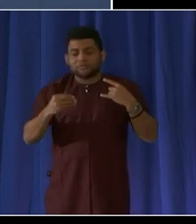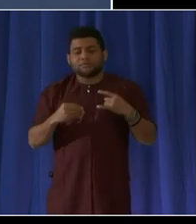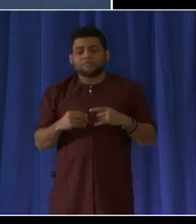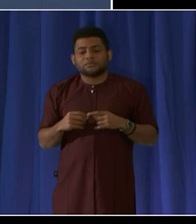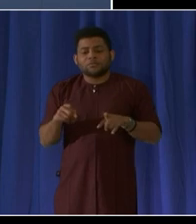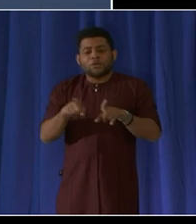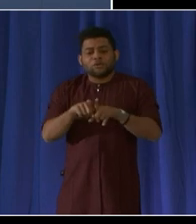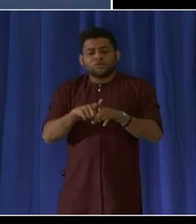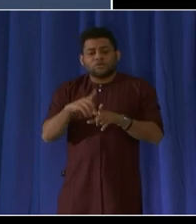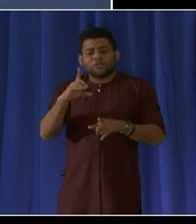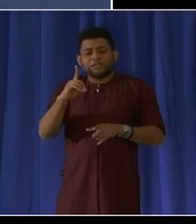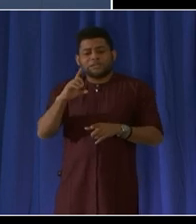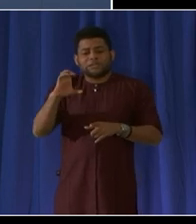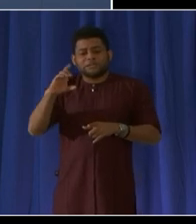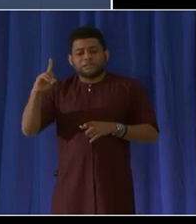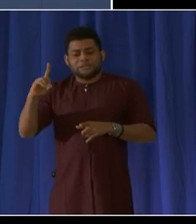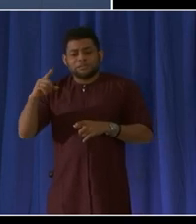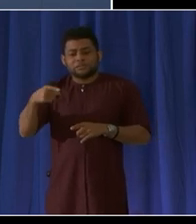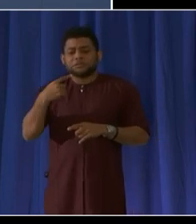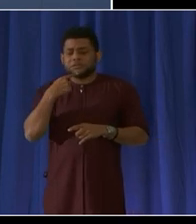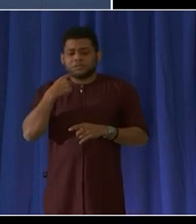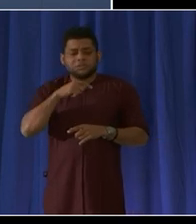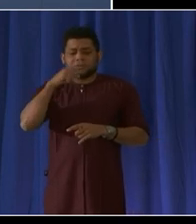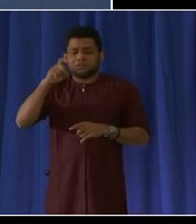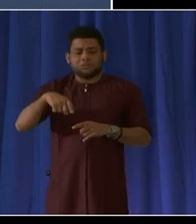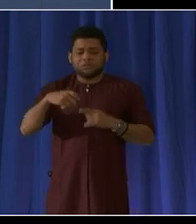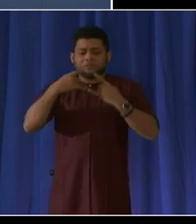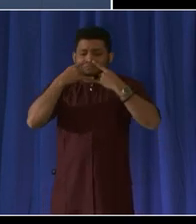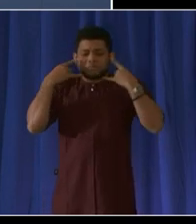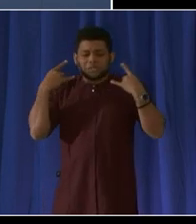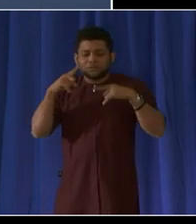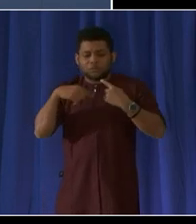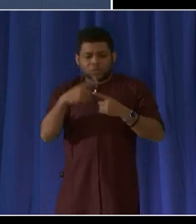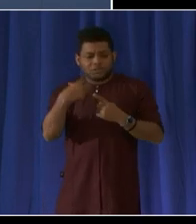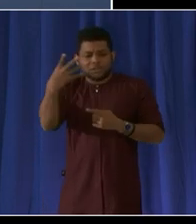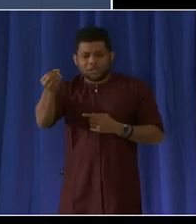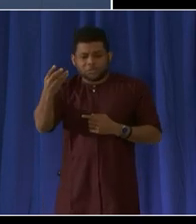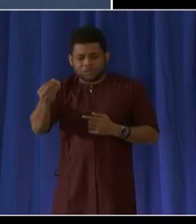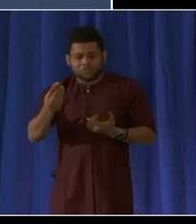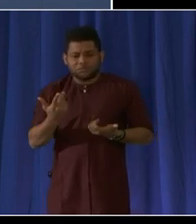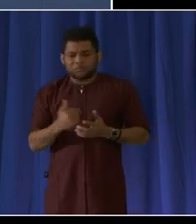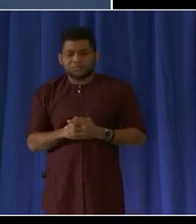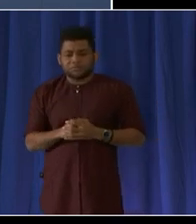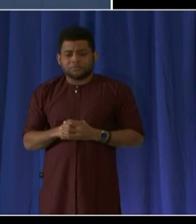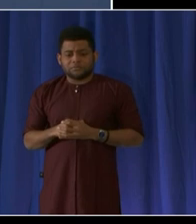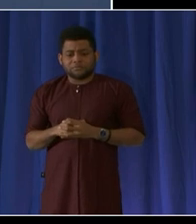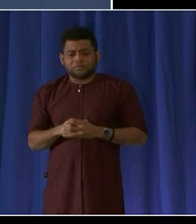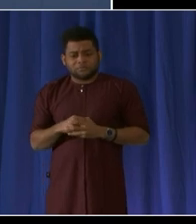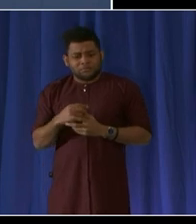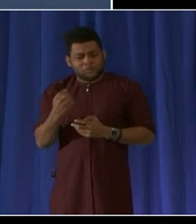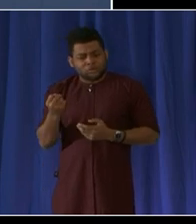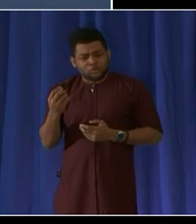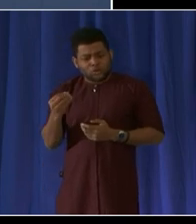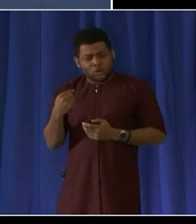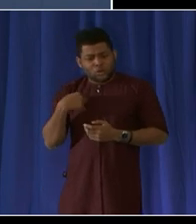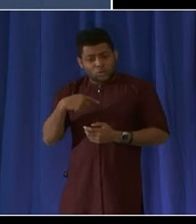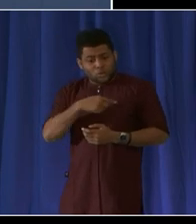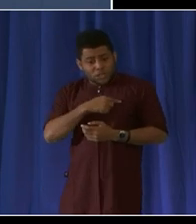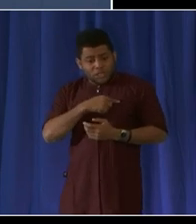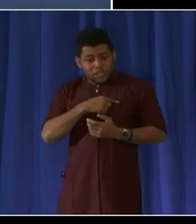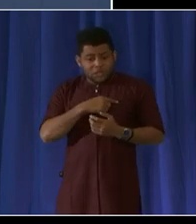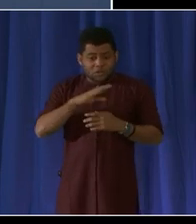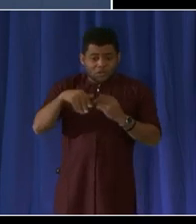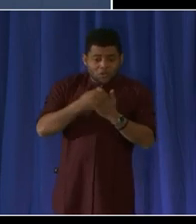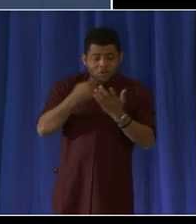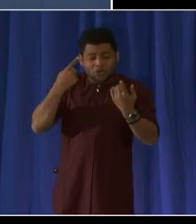fact, CDC guidance also suggests that people needn't wear masks when outdoors. Health, as we have all agreed now, is